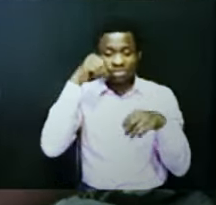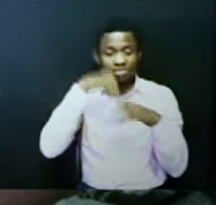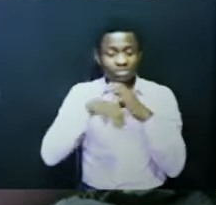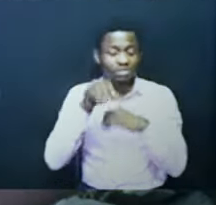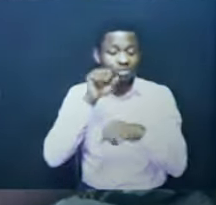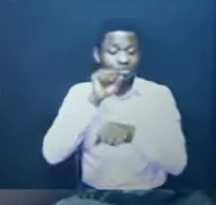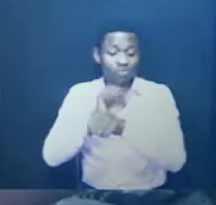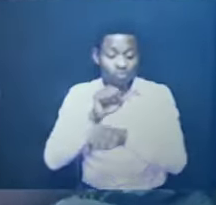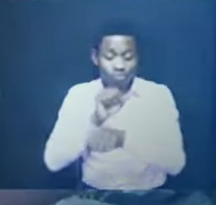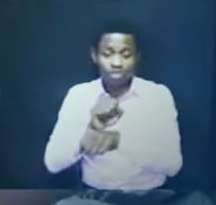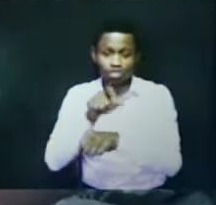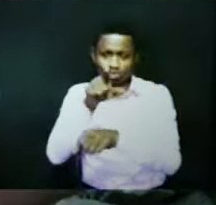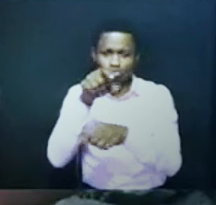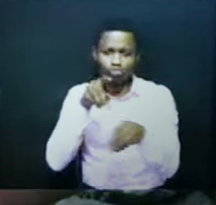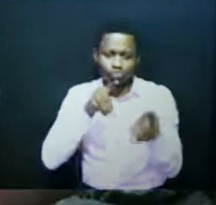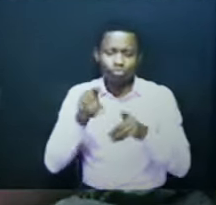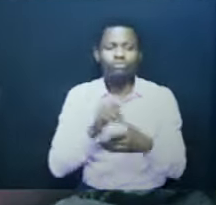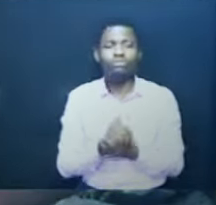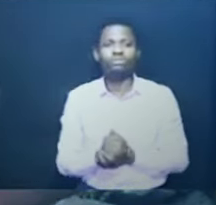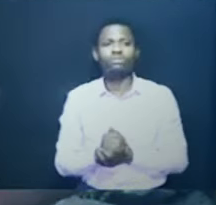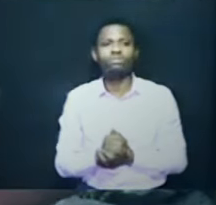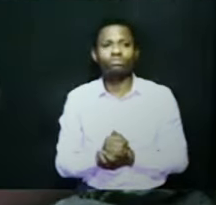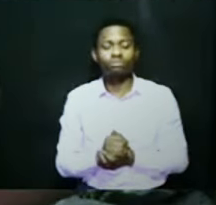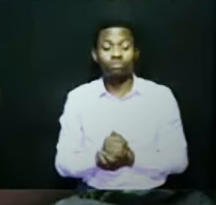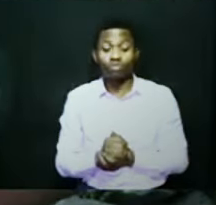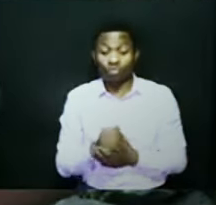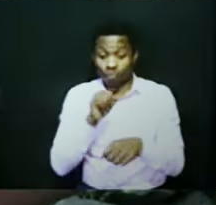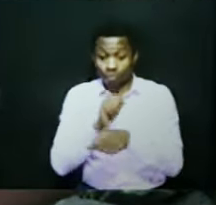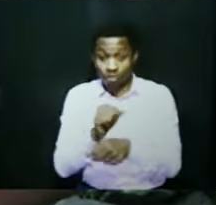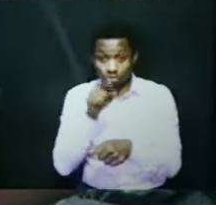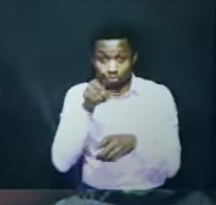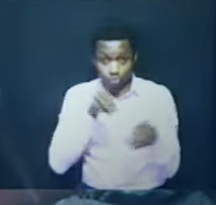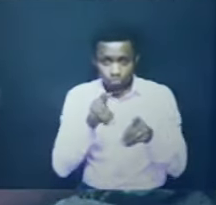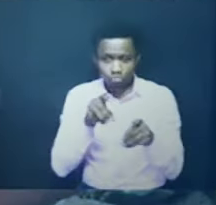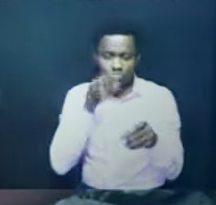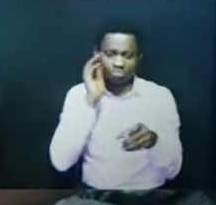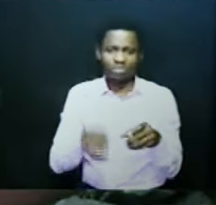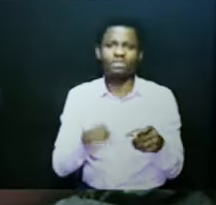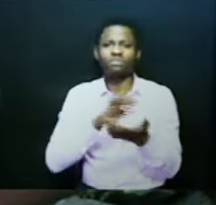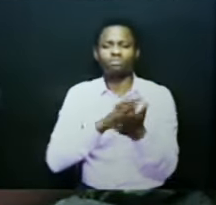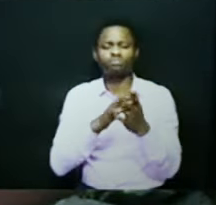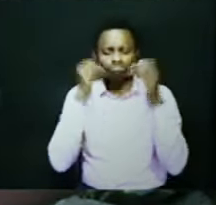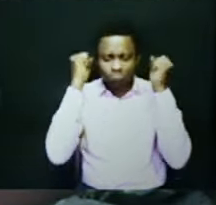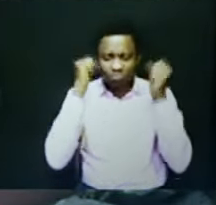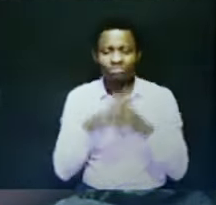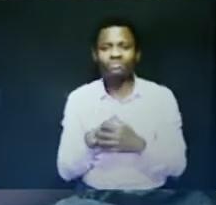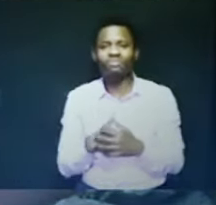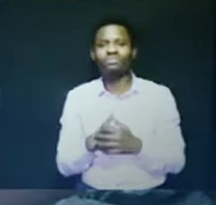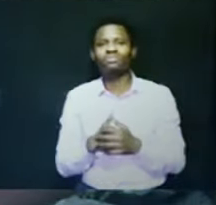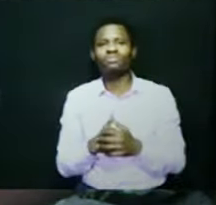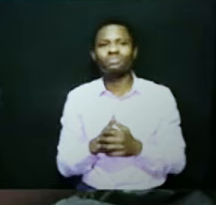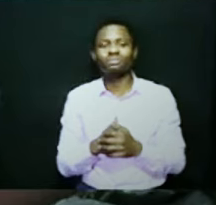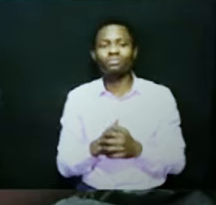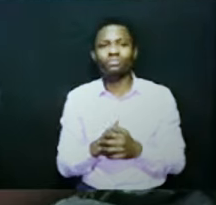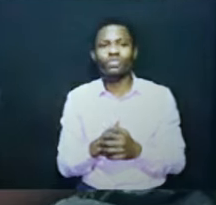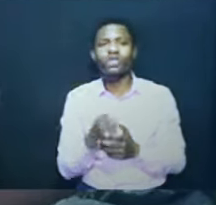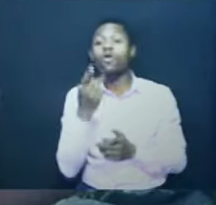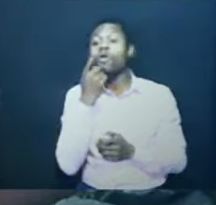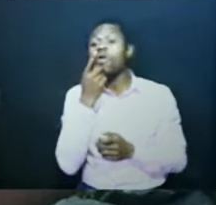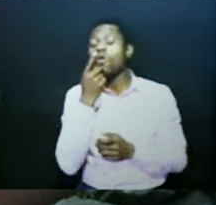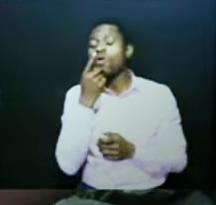are involved in. Now we didn't see any of my day as saying yeah we be. See, Paul admonished the brethren